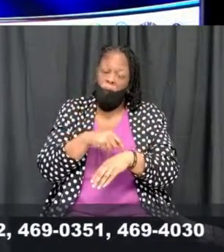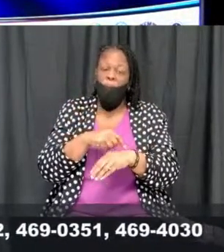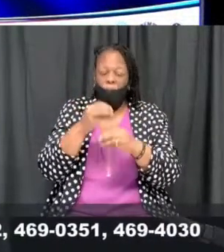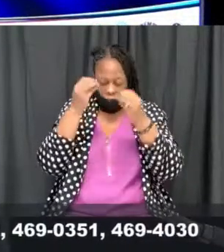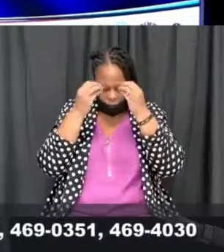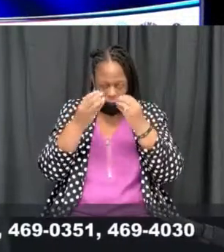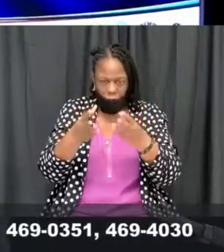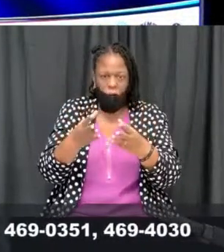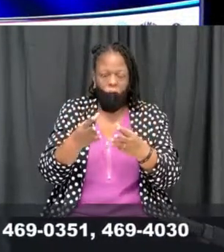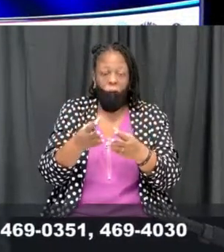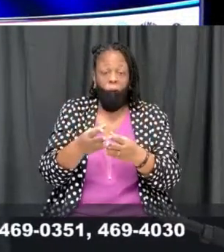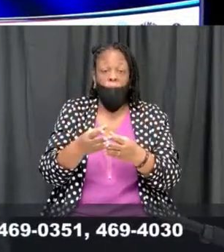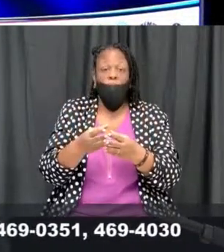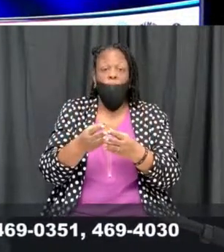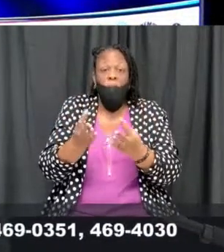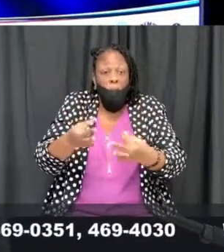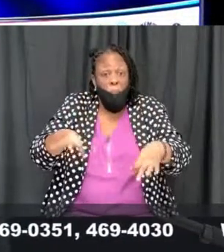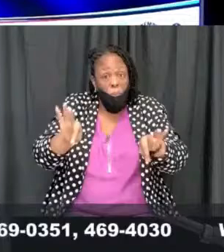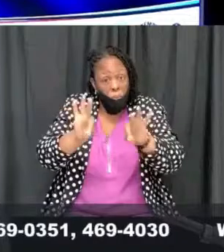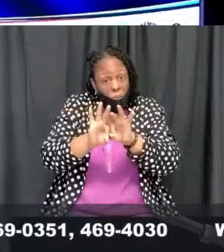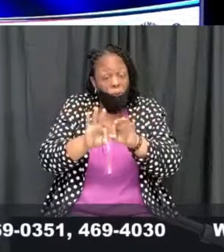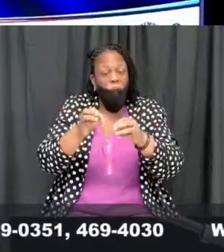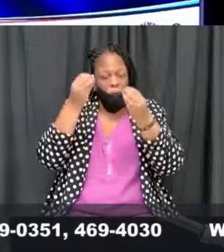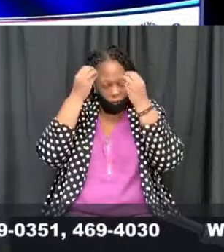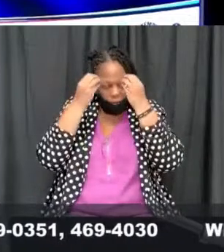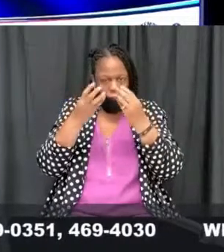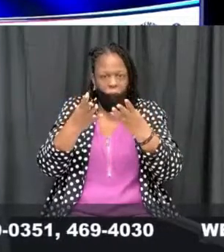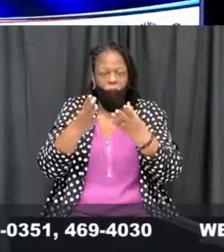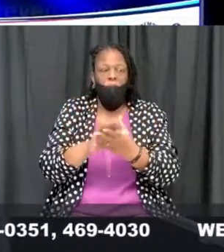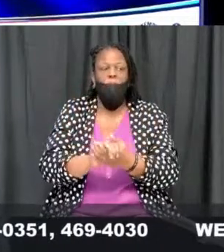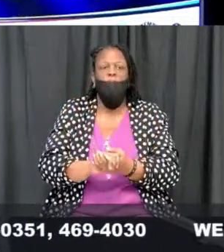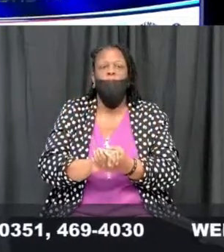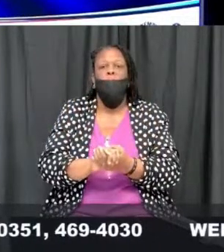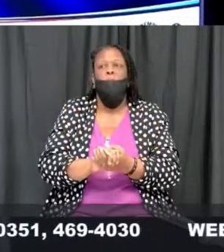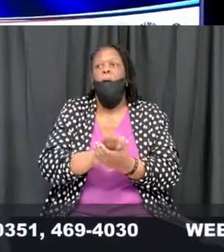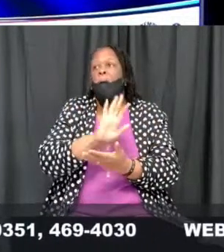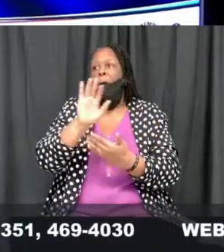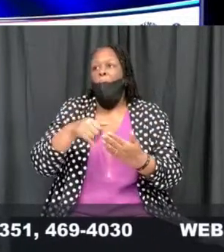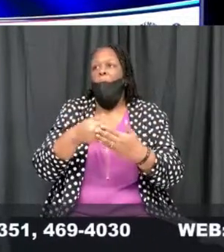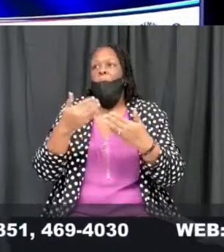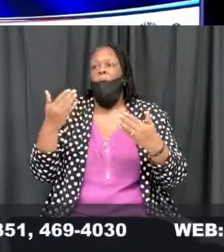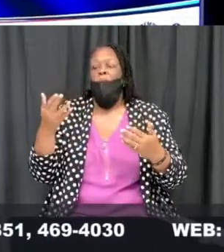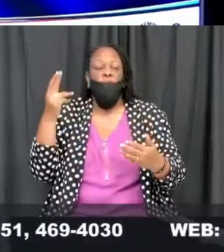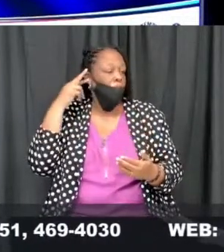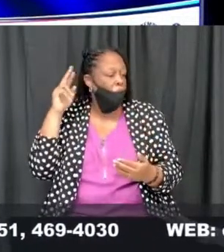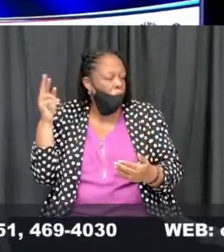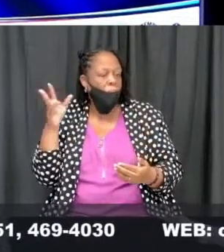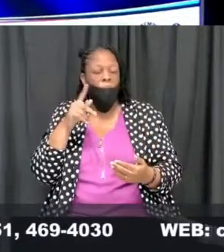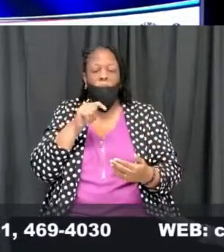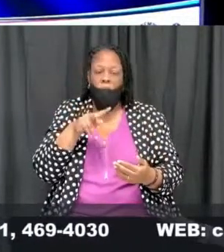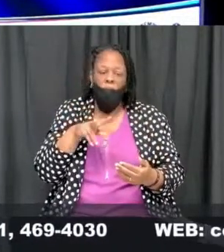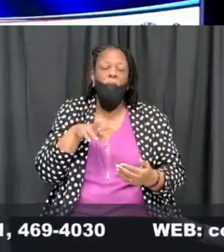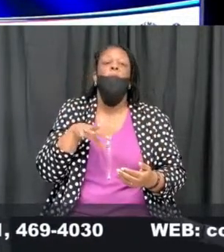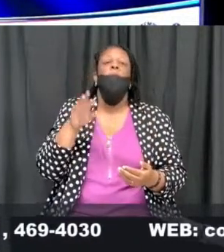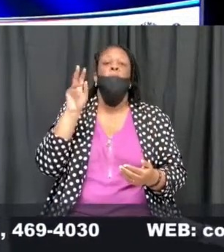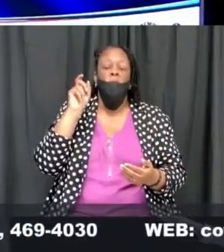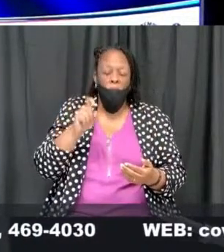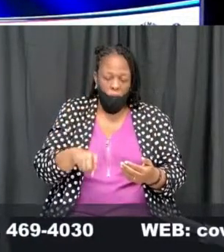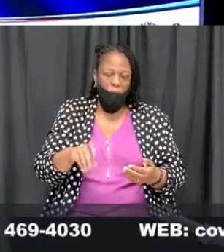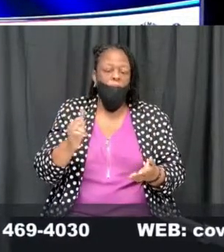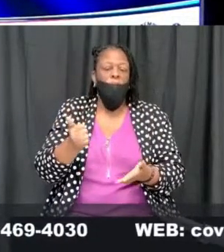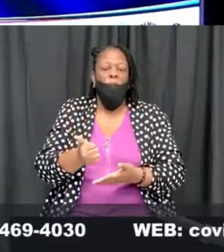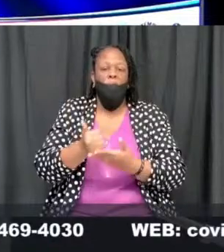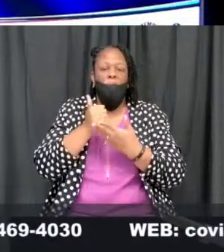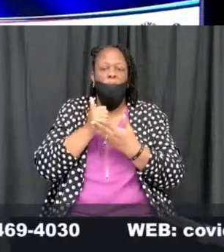information, because the media plays a crucial role in the management of any crisis. Communication